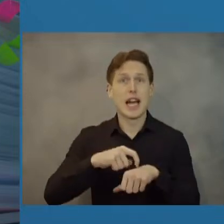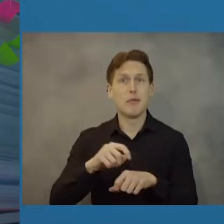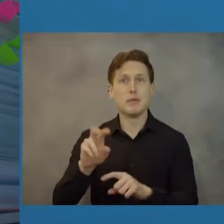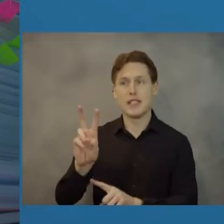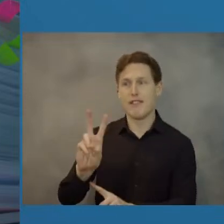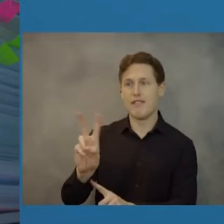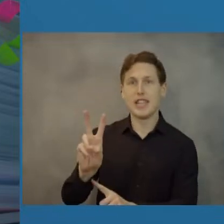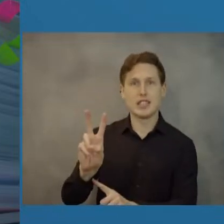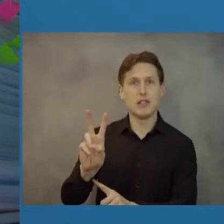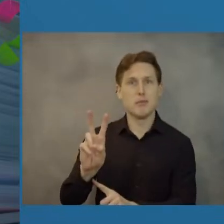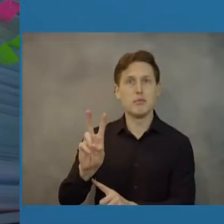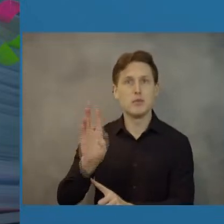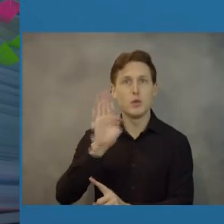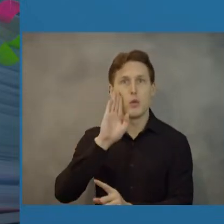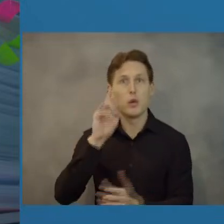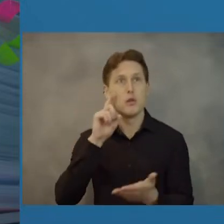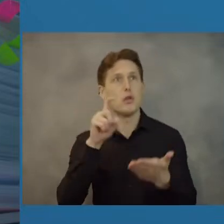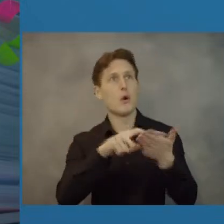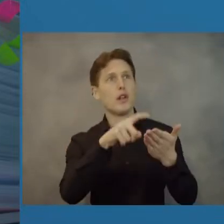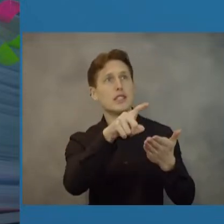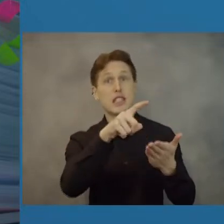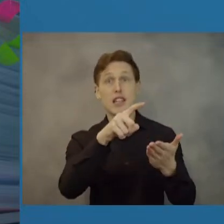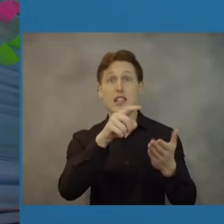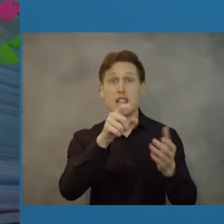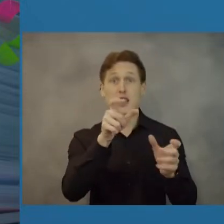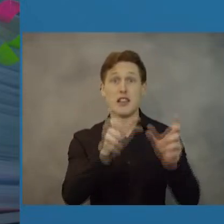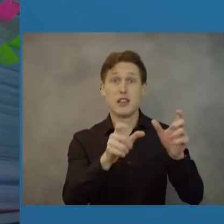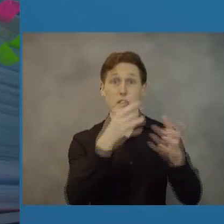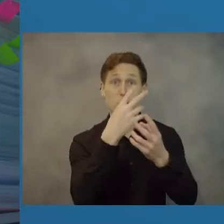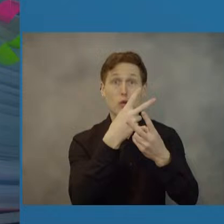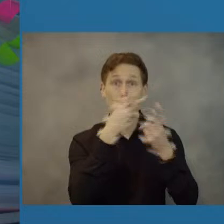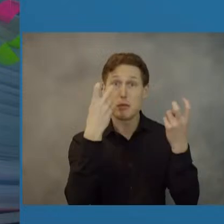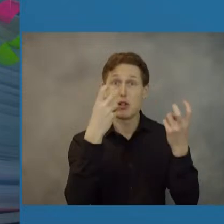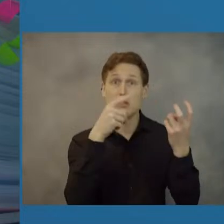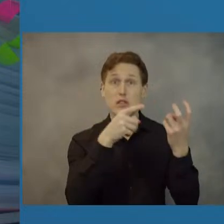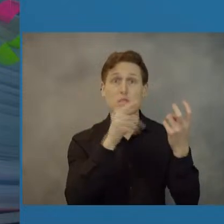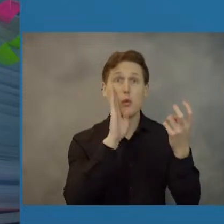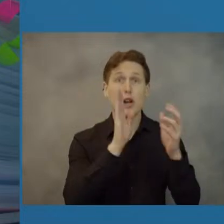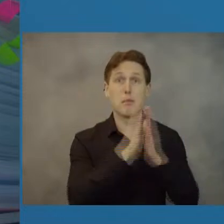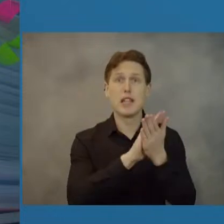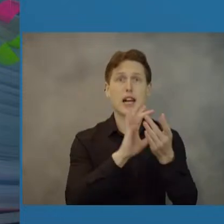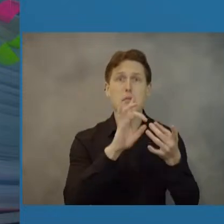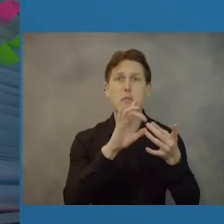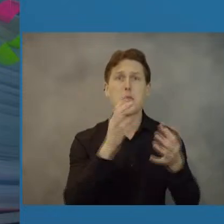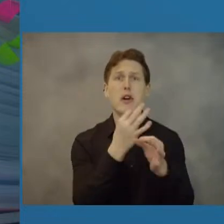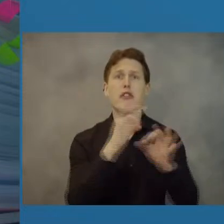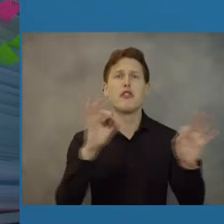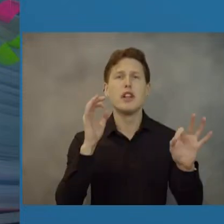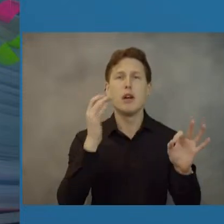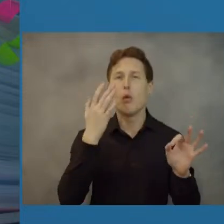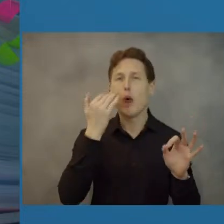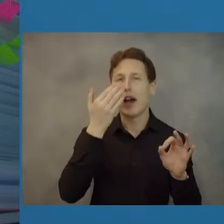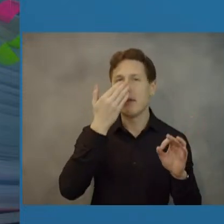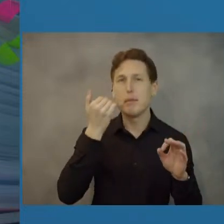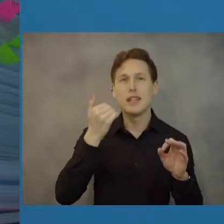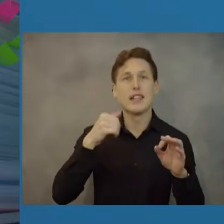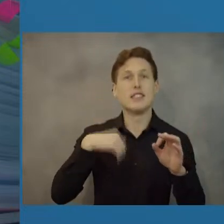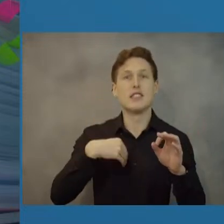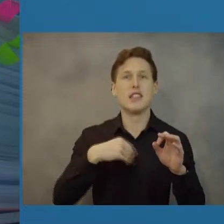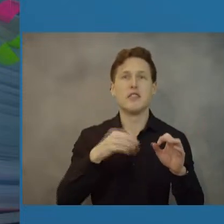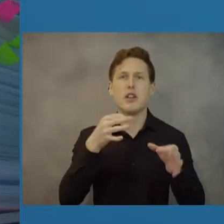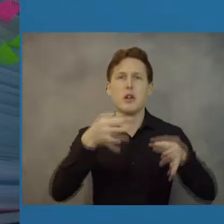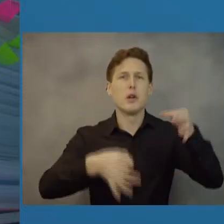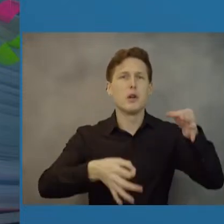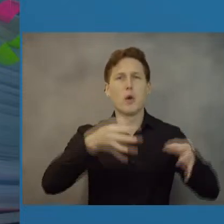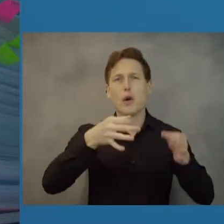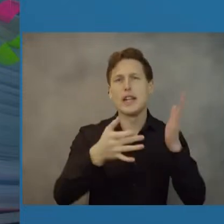walk free, not because they're innocent, because of procedural technicalities. It's my job to